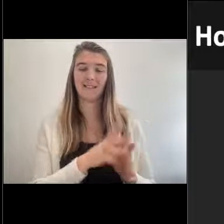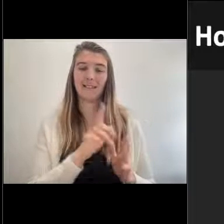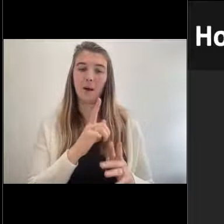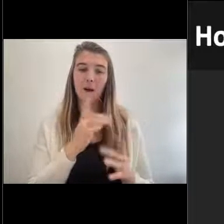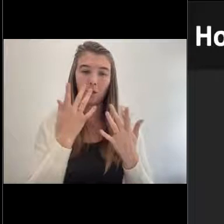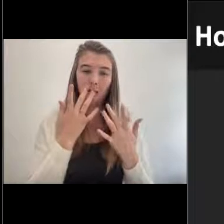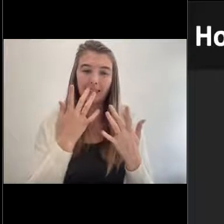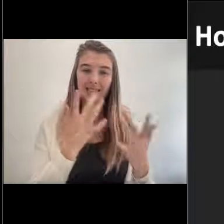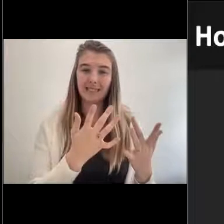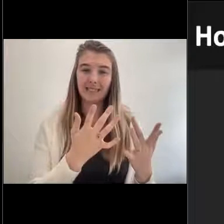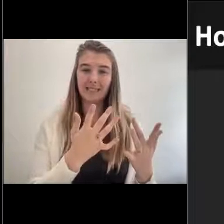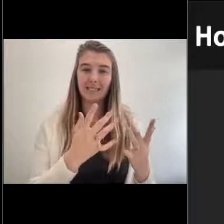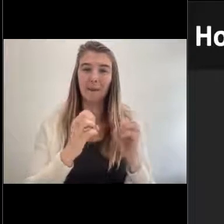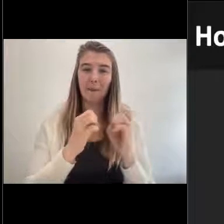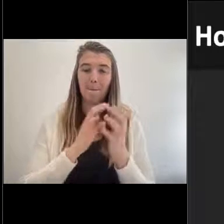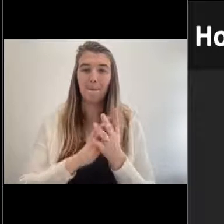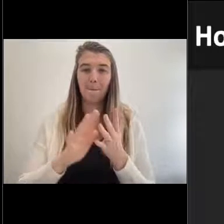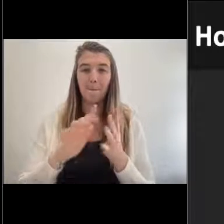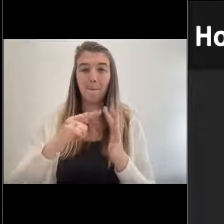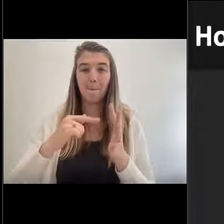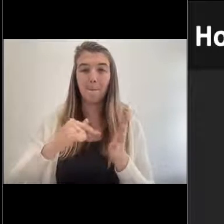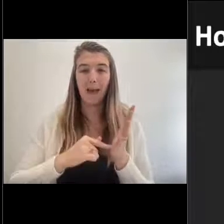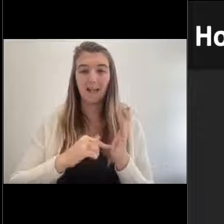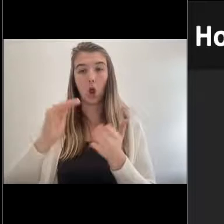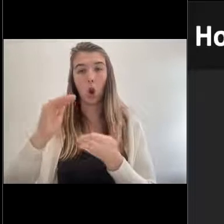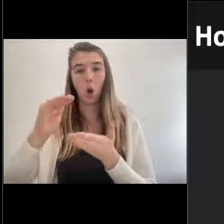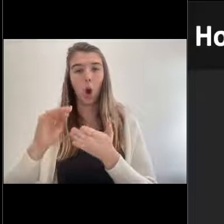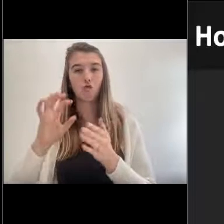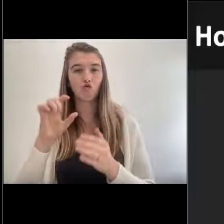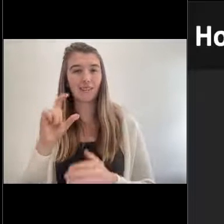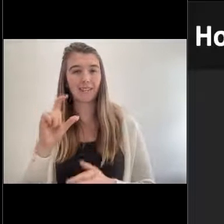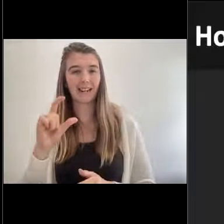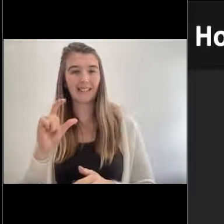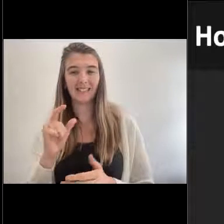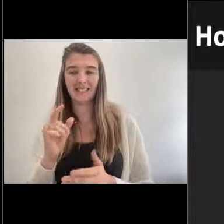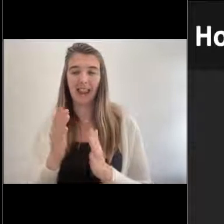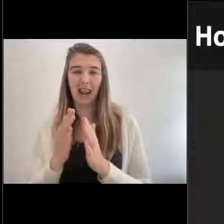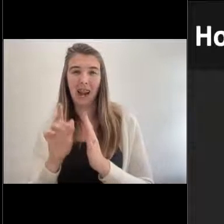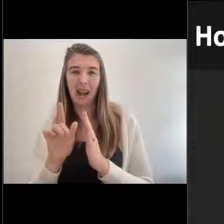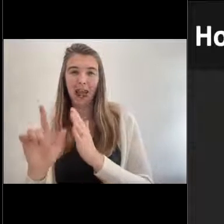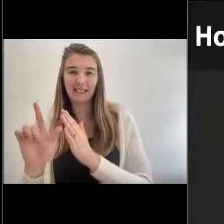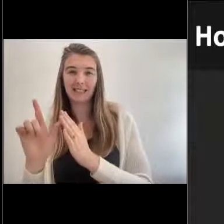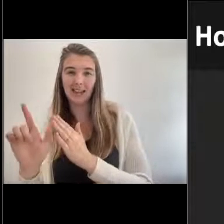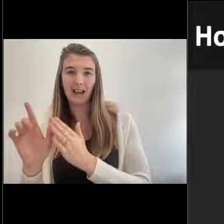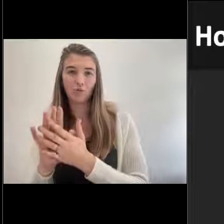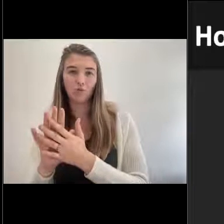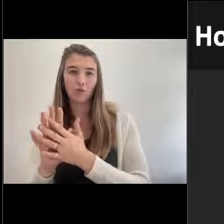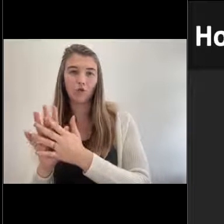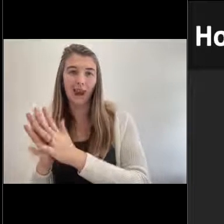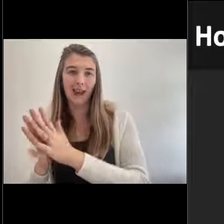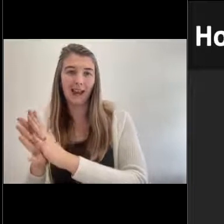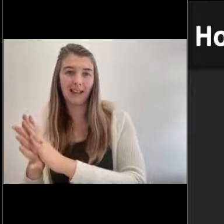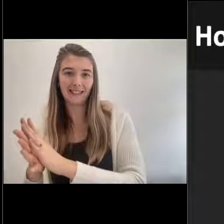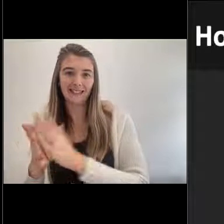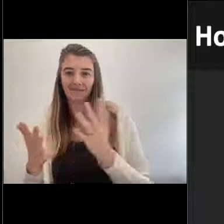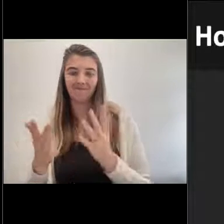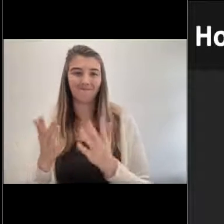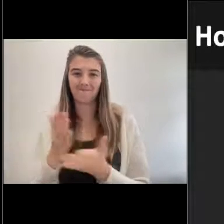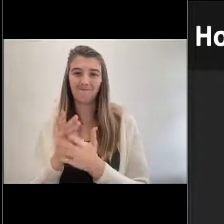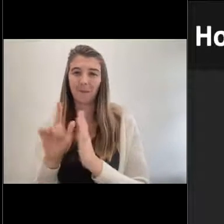tending to be abundant at later time points. And that's probably just because it takes longer for them to even try to degrade the PET than it does for the